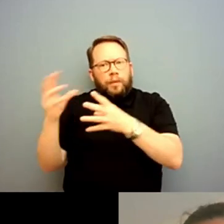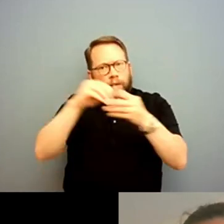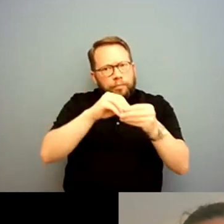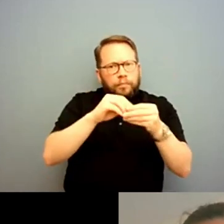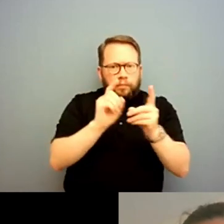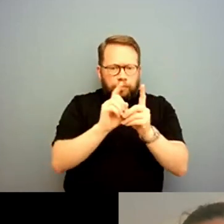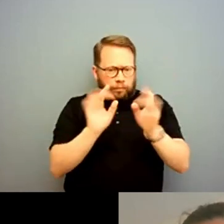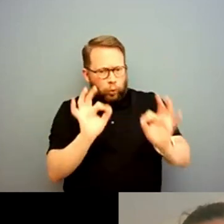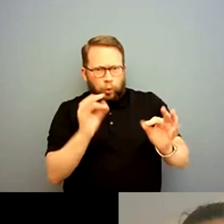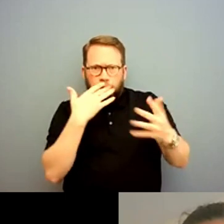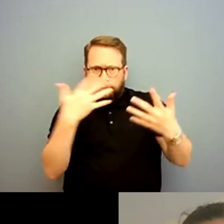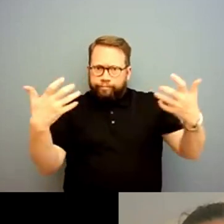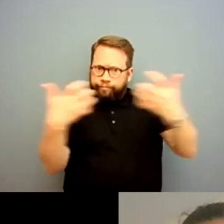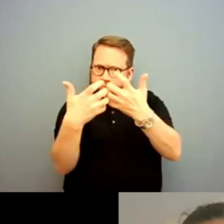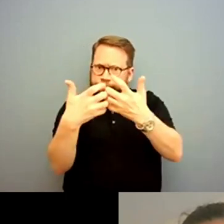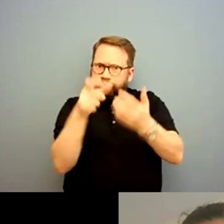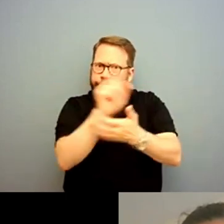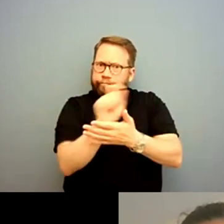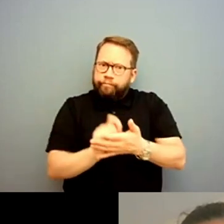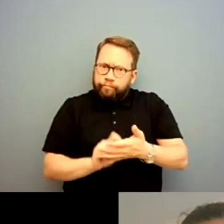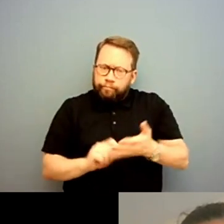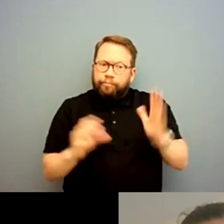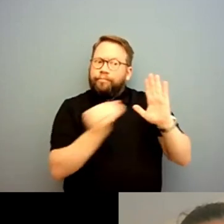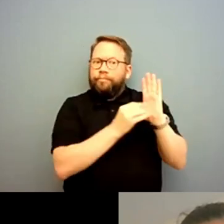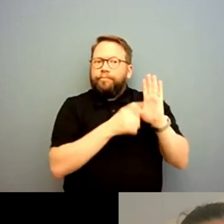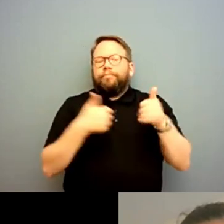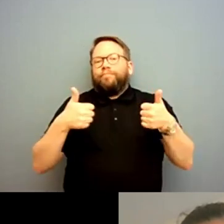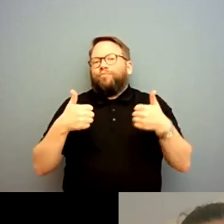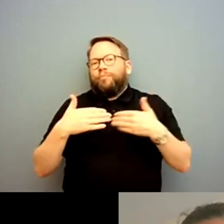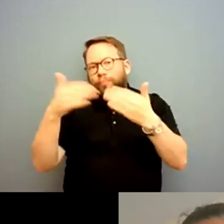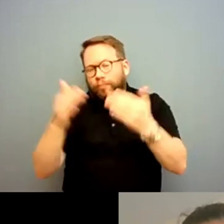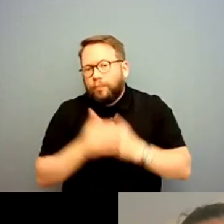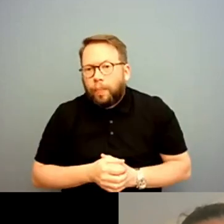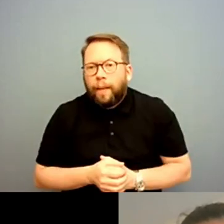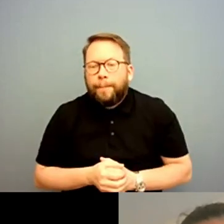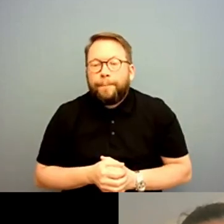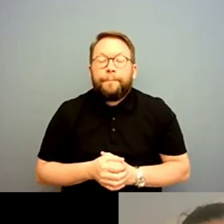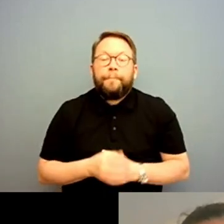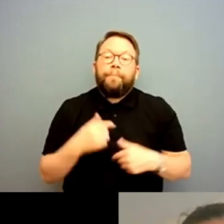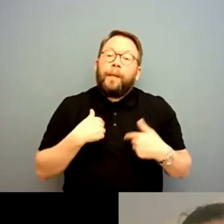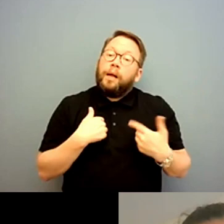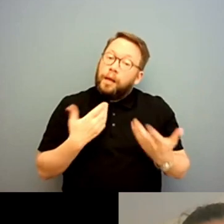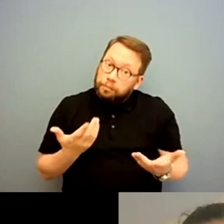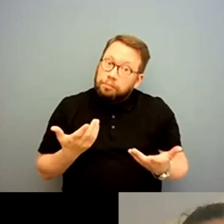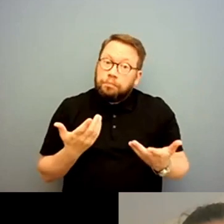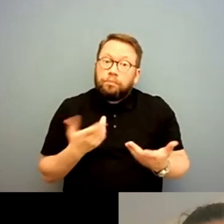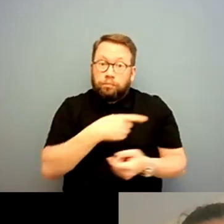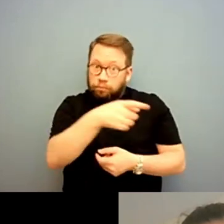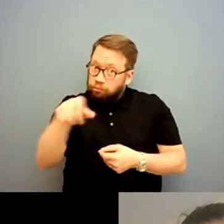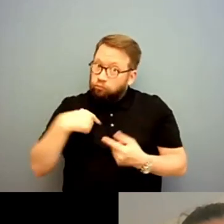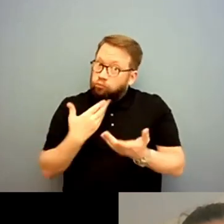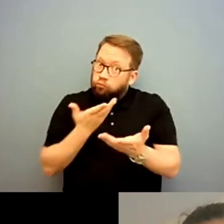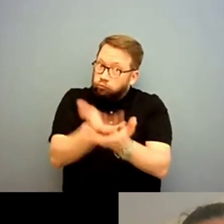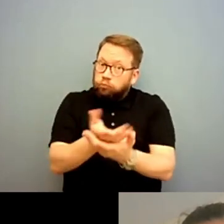And I would actually encourage your groups to get active in the debate about what shape should be put on